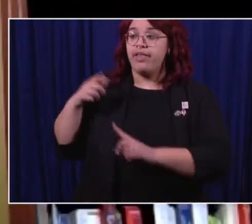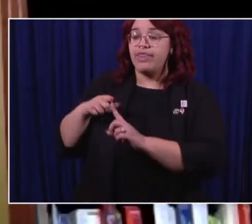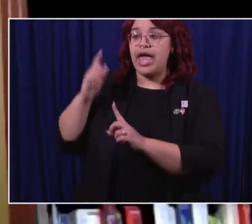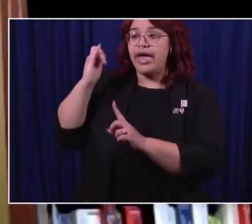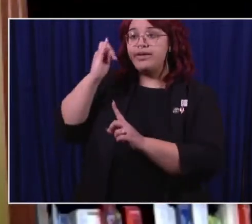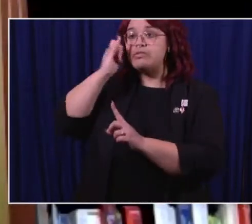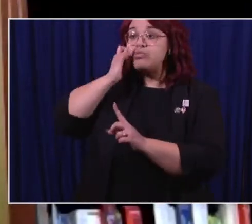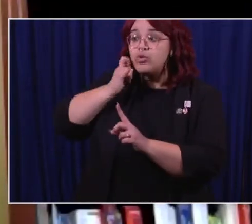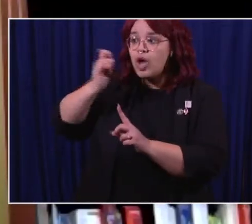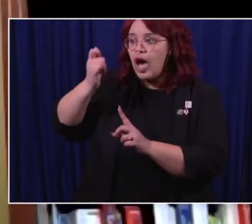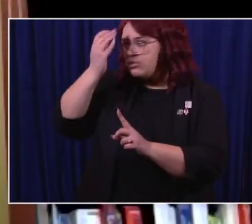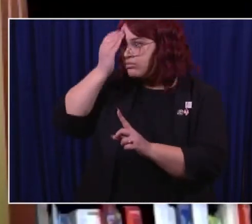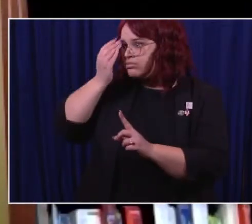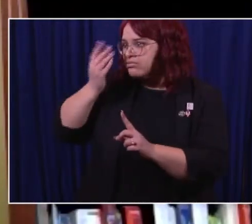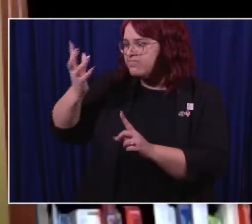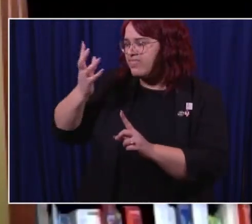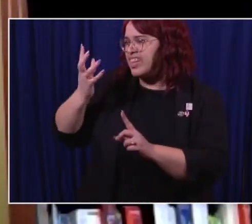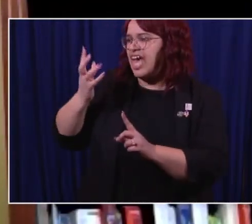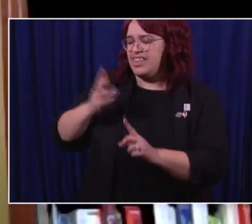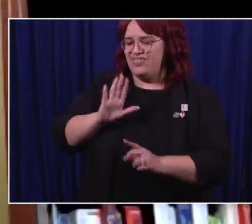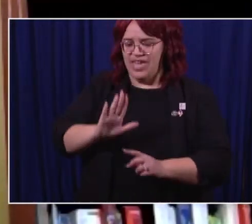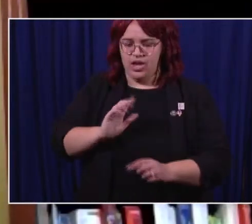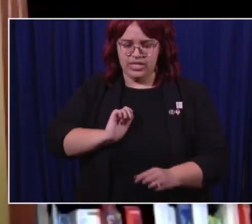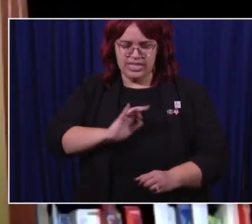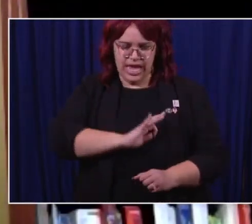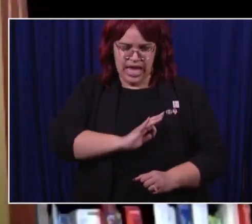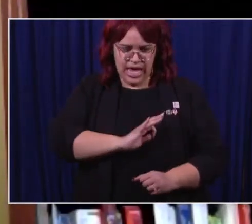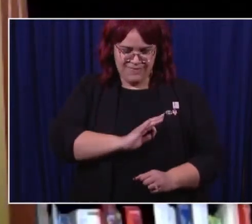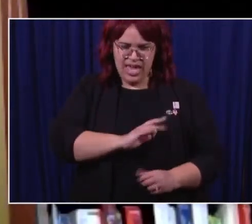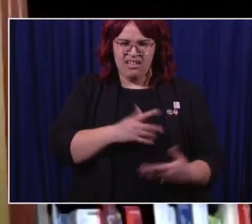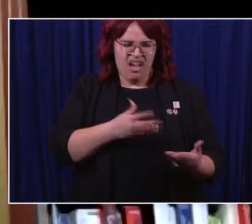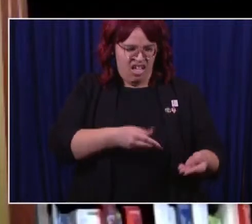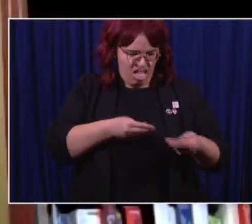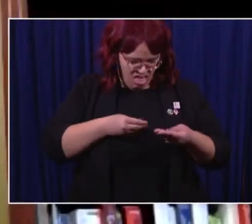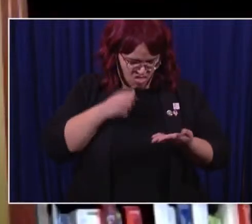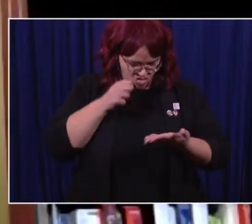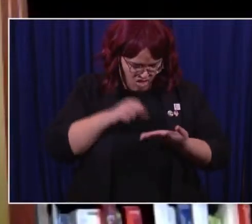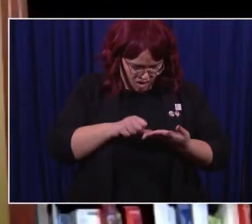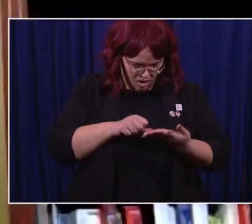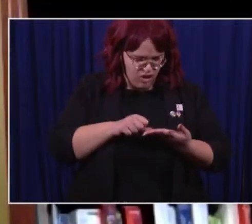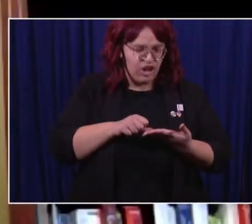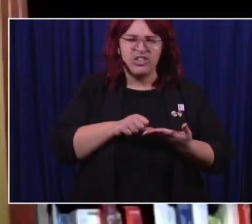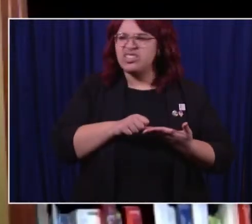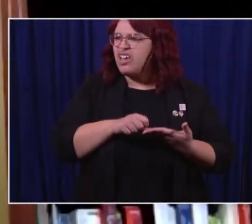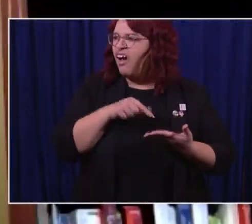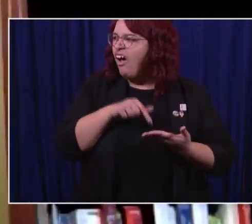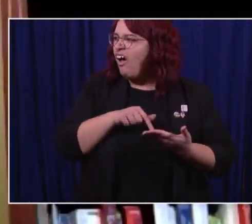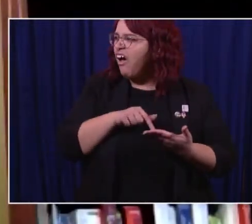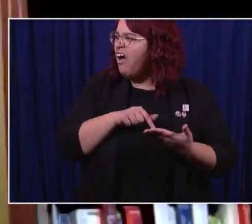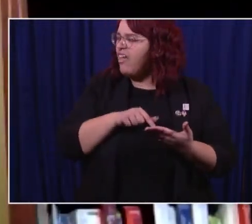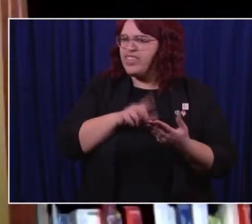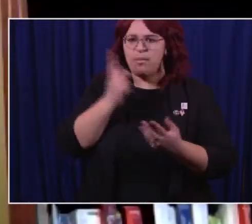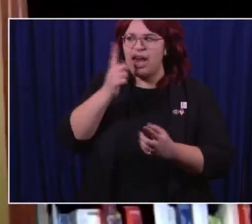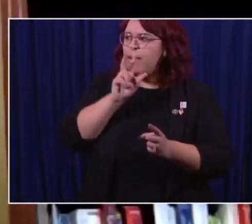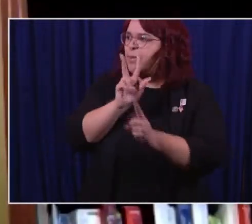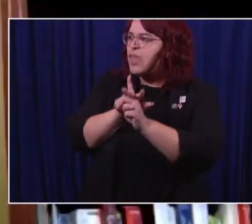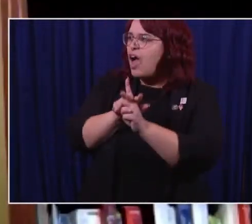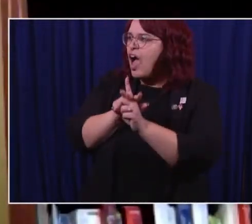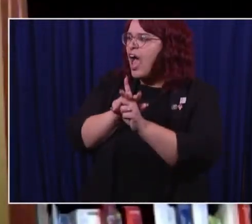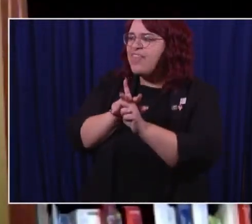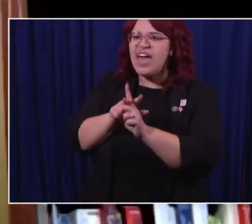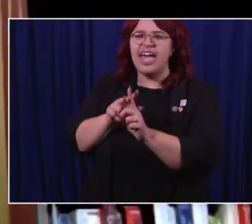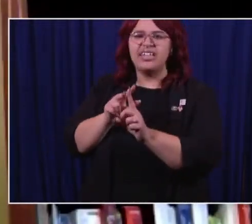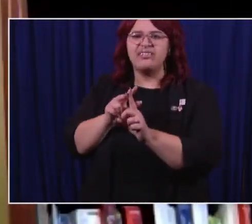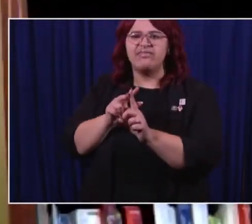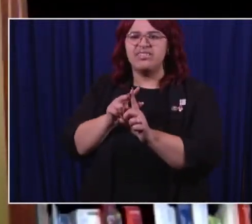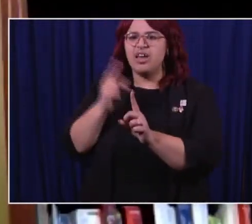report fraud and was advised by an agent that the system was down and to call back. I've checked in with my team and we're not